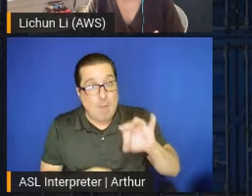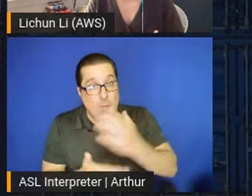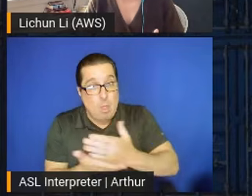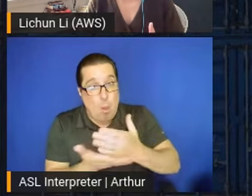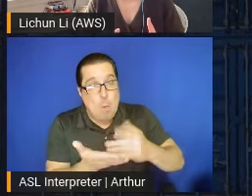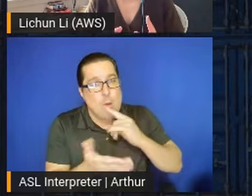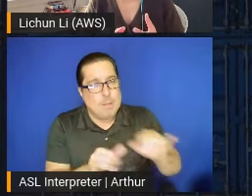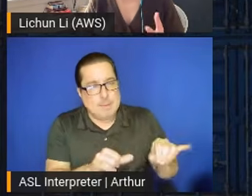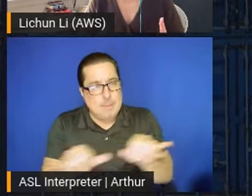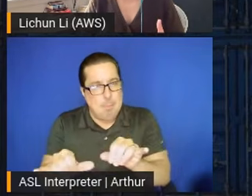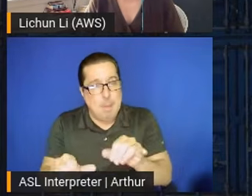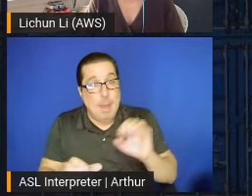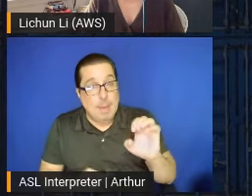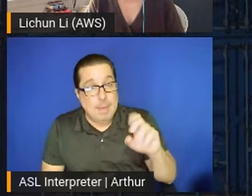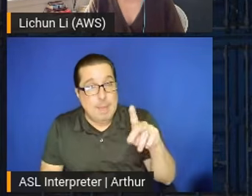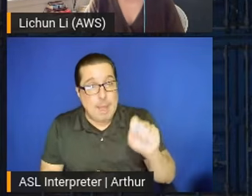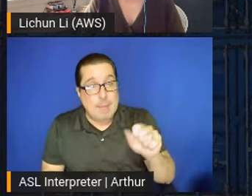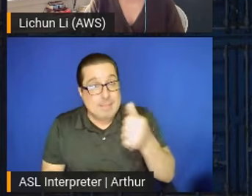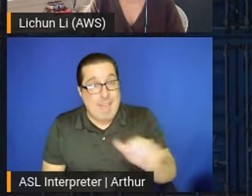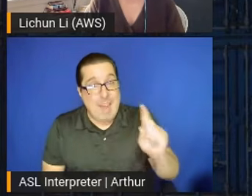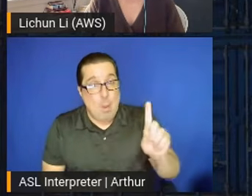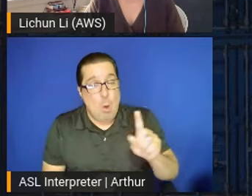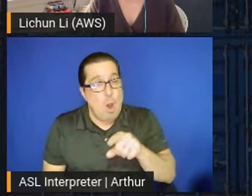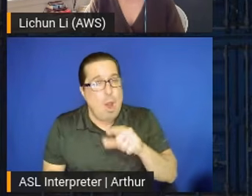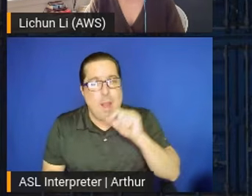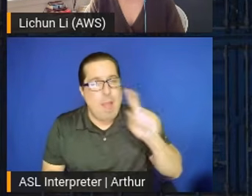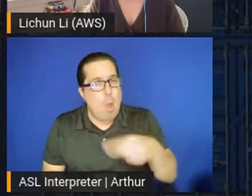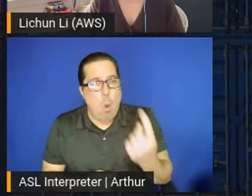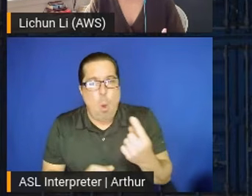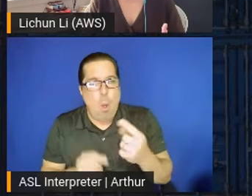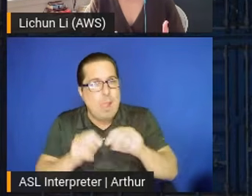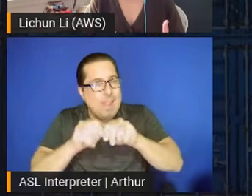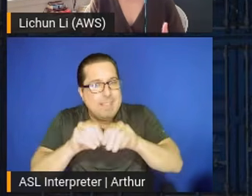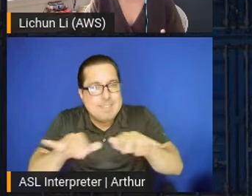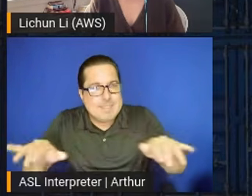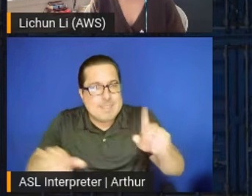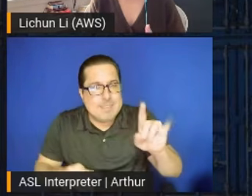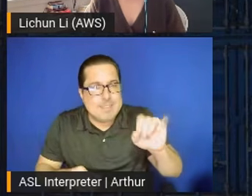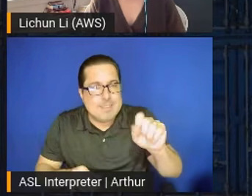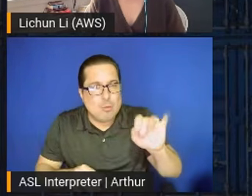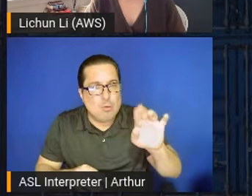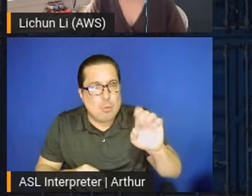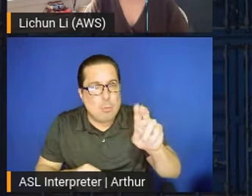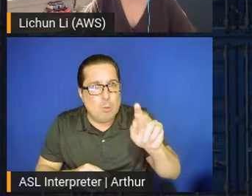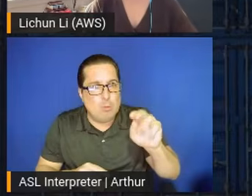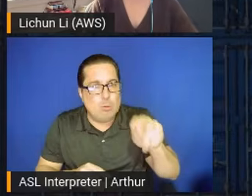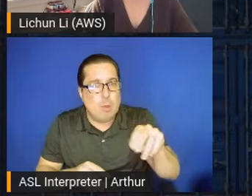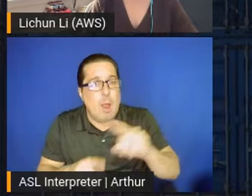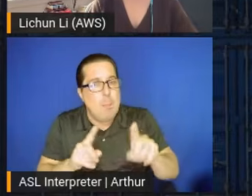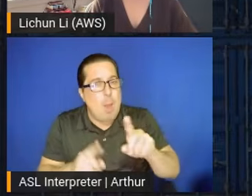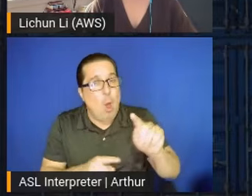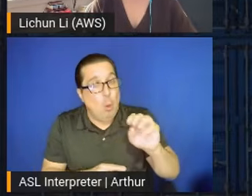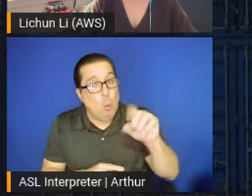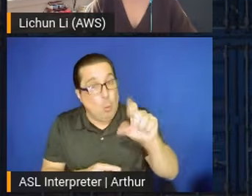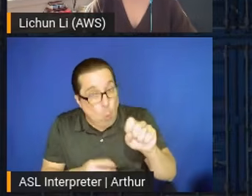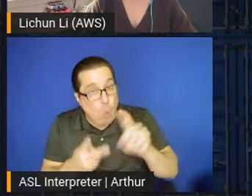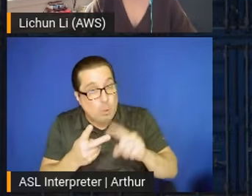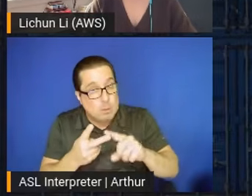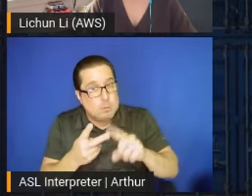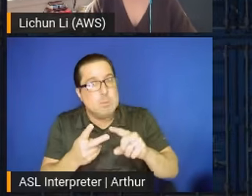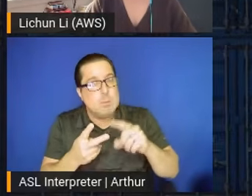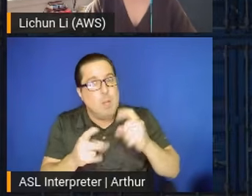EKS Anywhere is not just a distribution. It's actually the tools that we give you on top of the